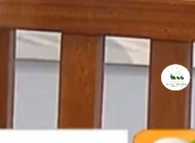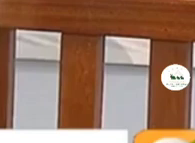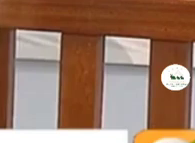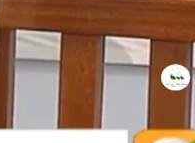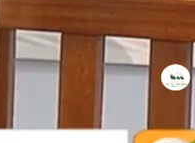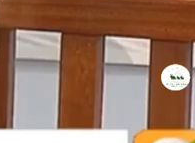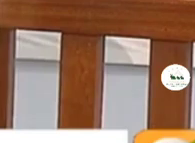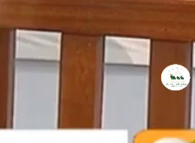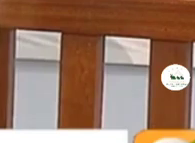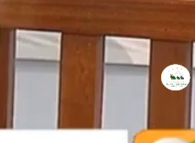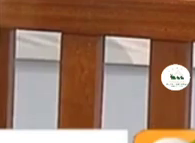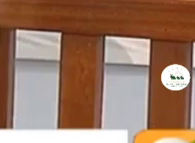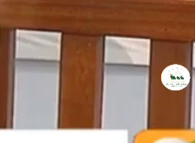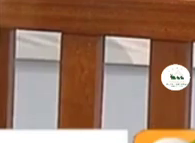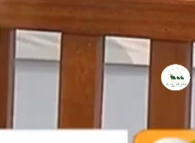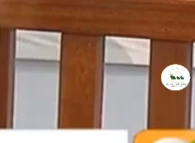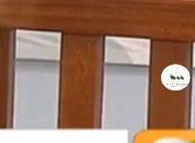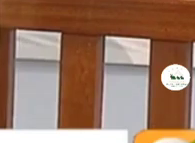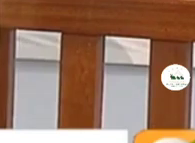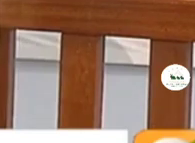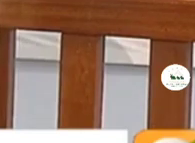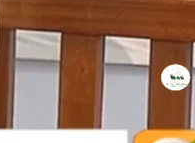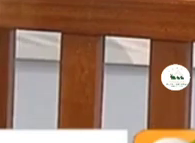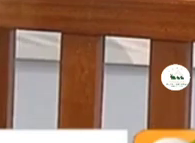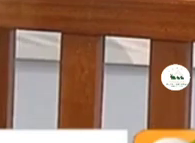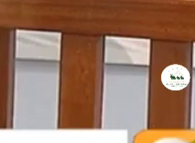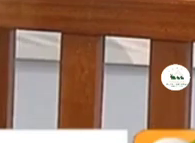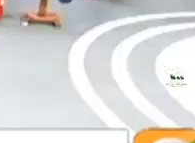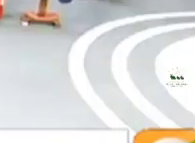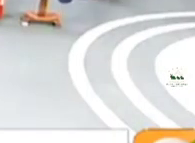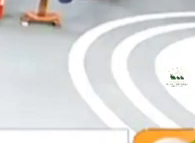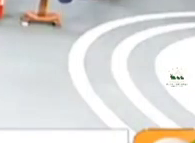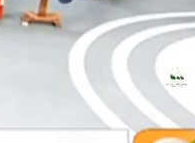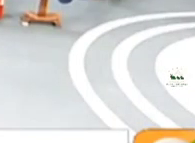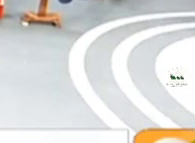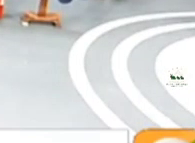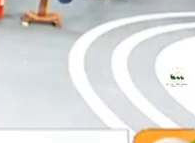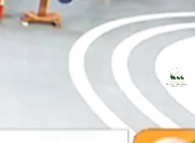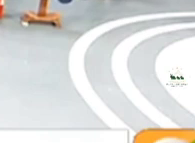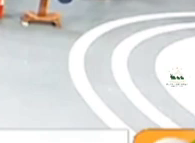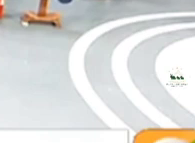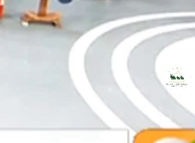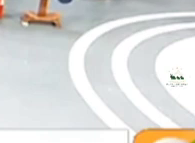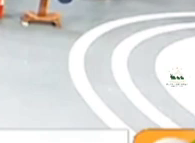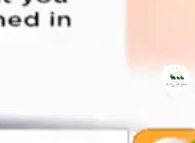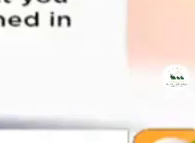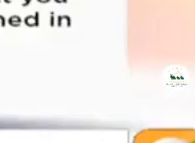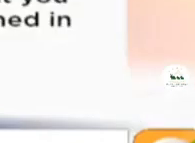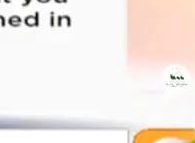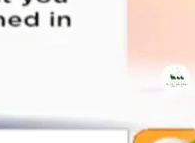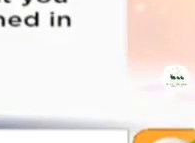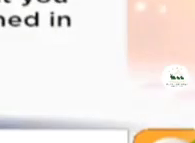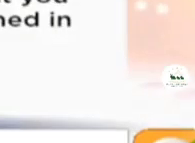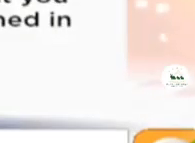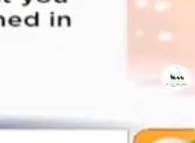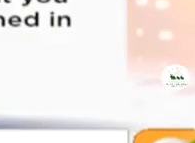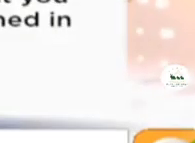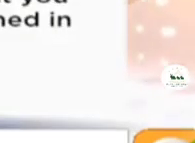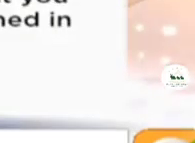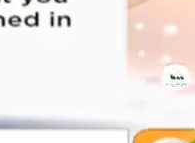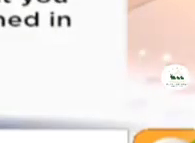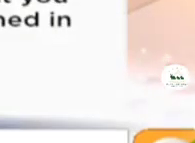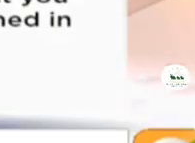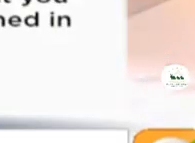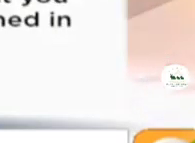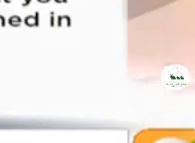an environment of dignity and mutual respect. Absolutely. Mulindi Osome says, so who do we blame? The president, the DP, the